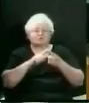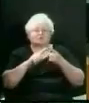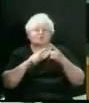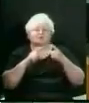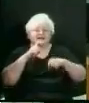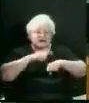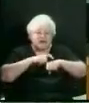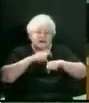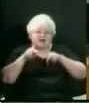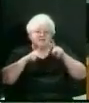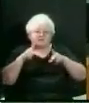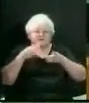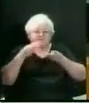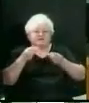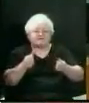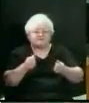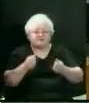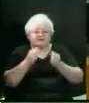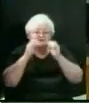that came down here tonight.